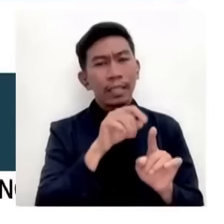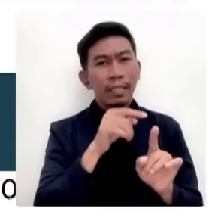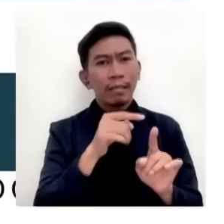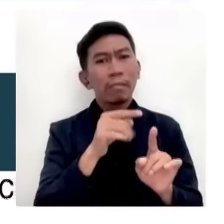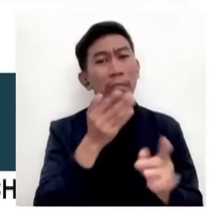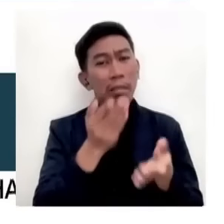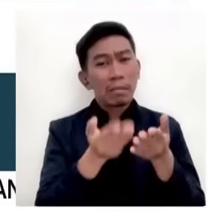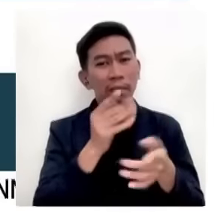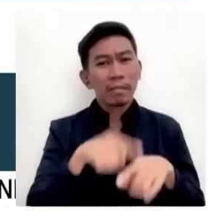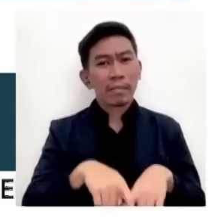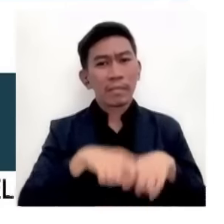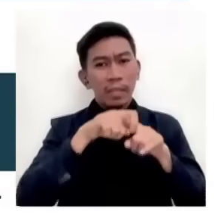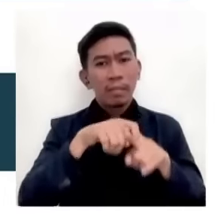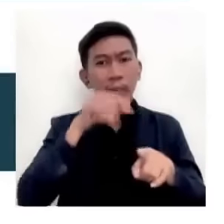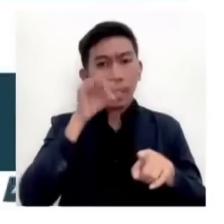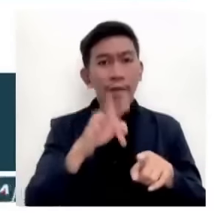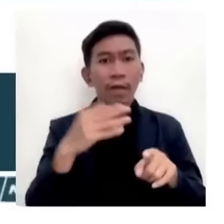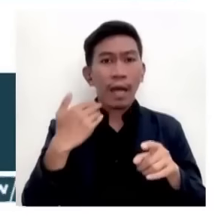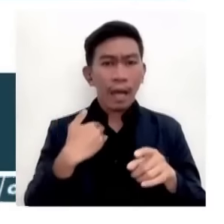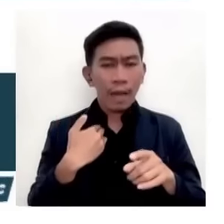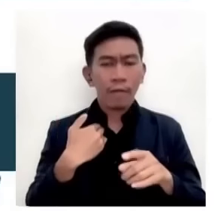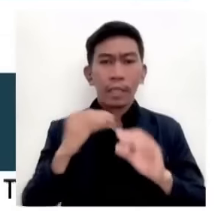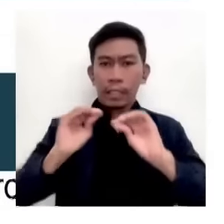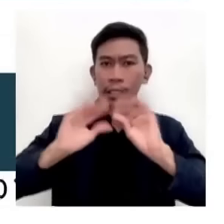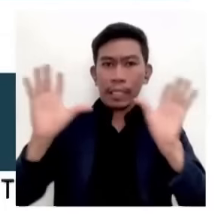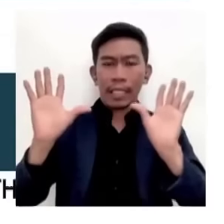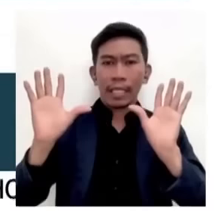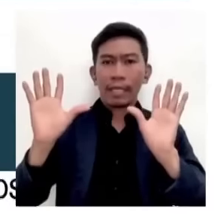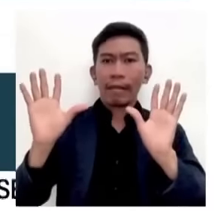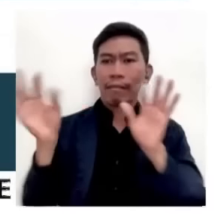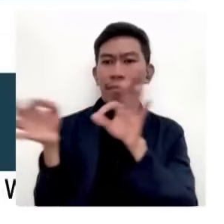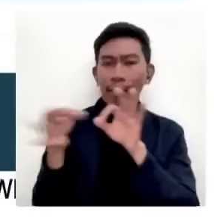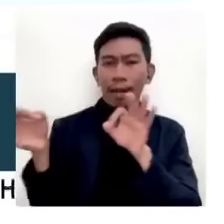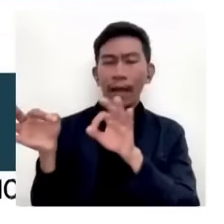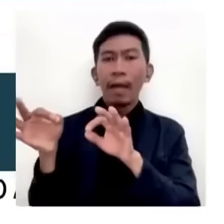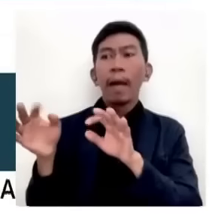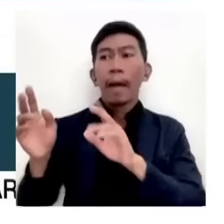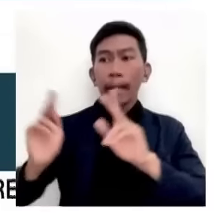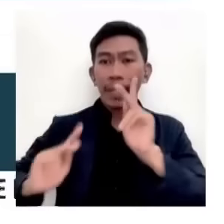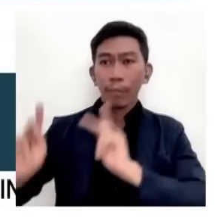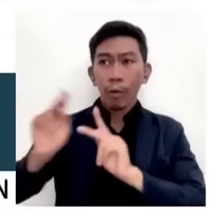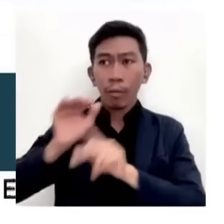there is a categorical statement that PI is really